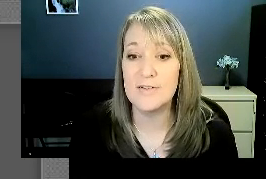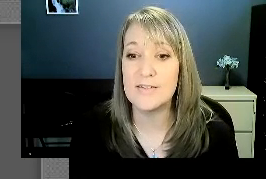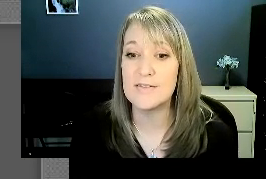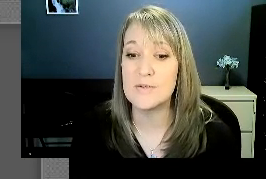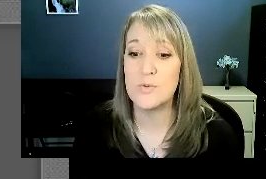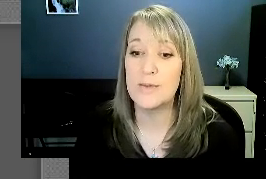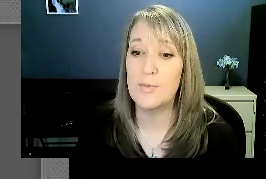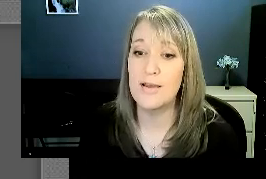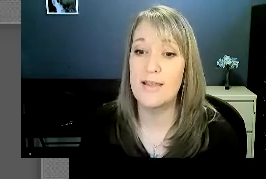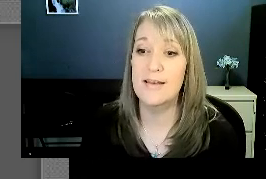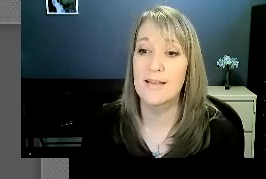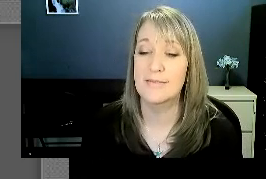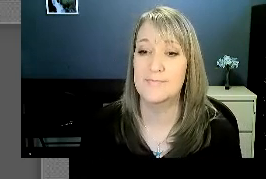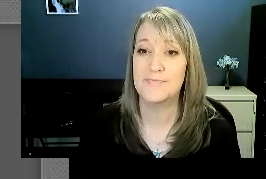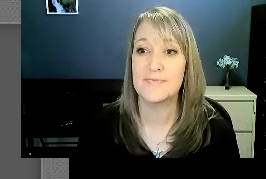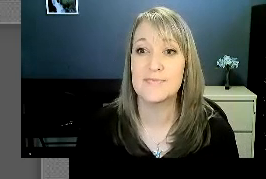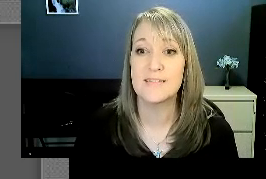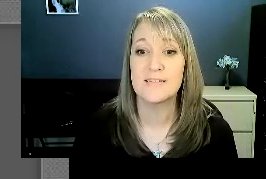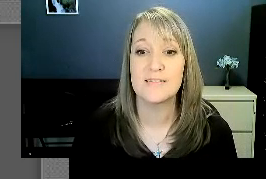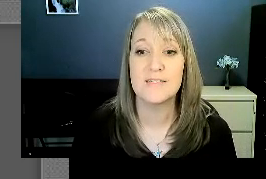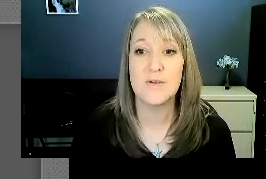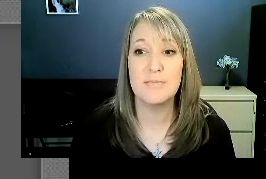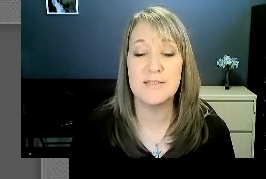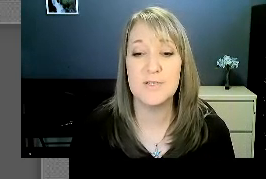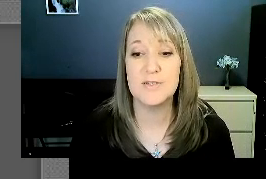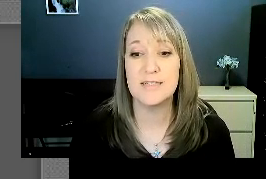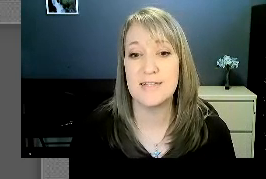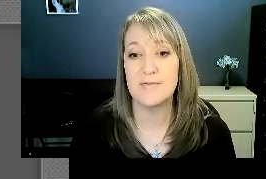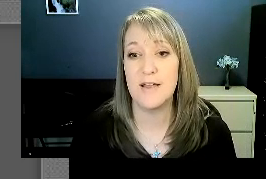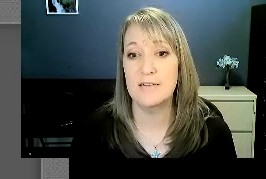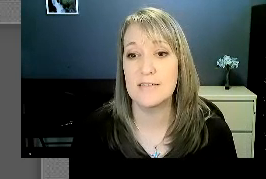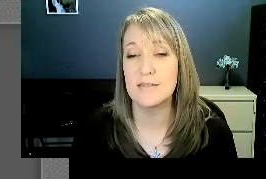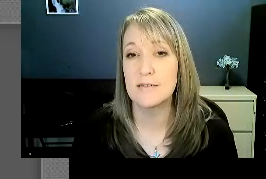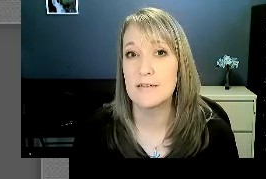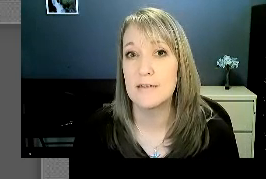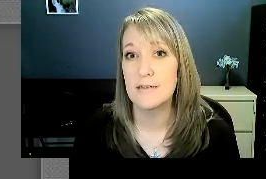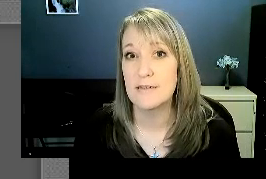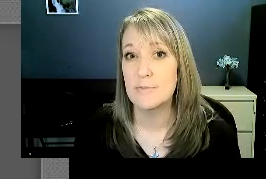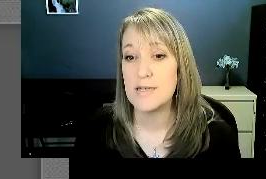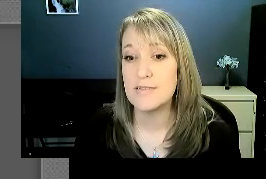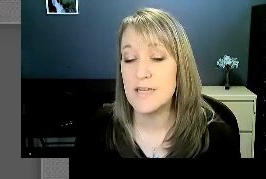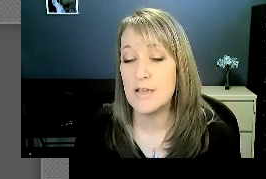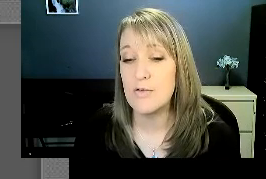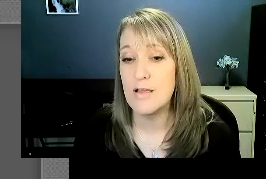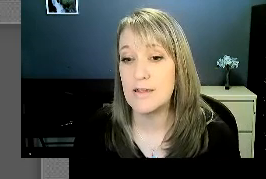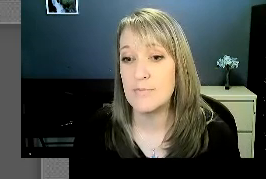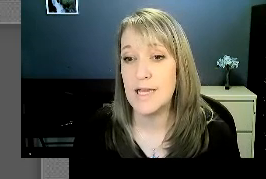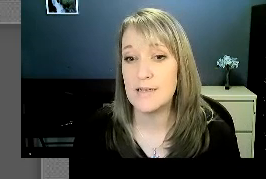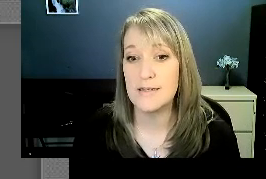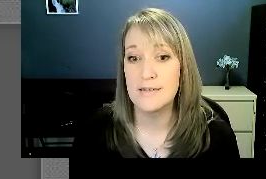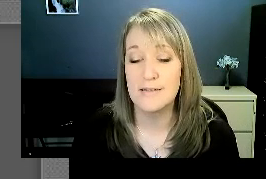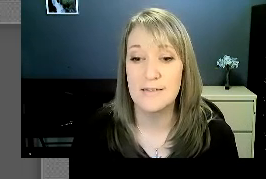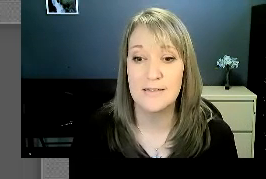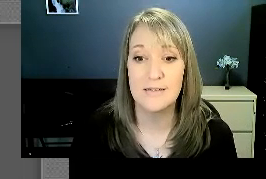Okay, here's a sweet one. Describe this one using classifiers. Pause the video and then come